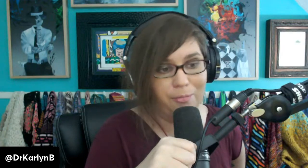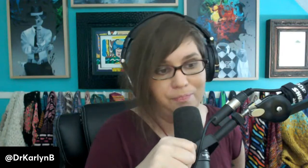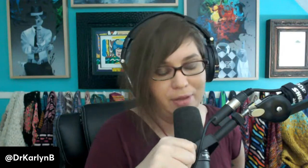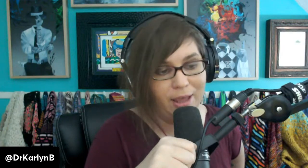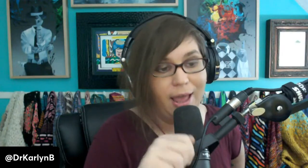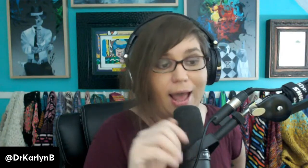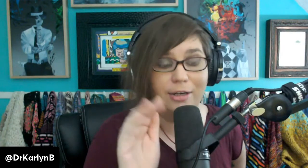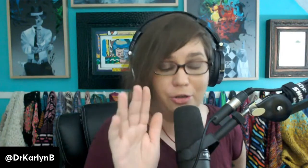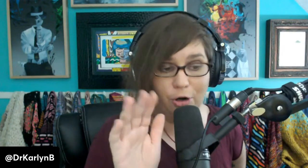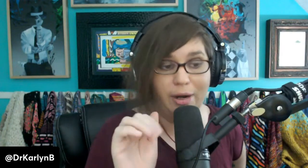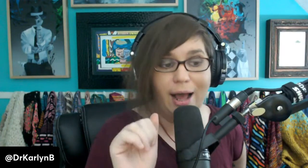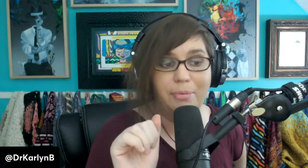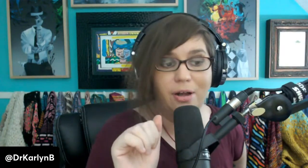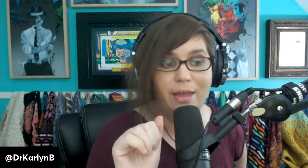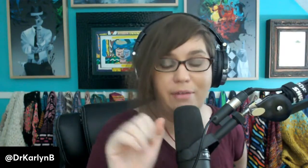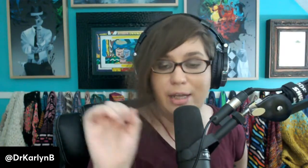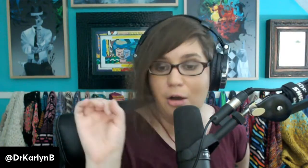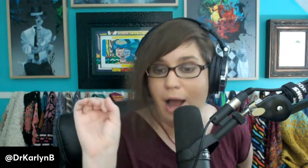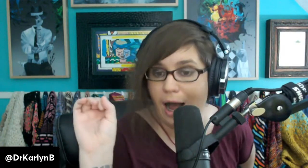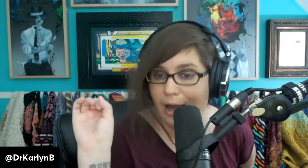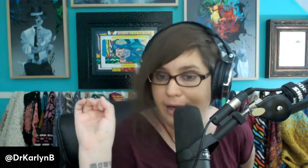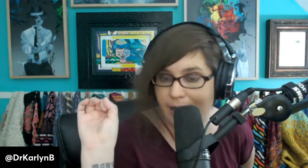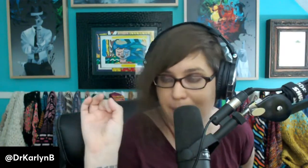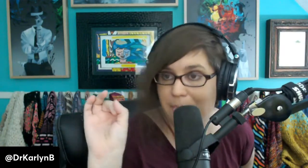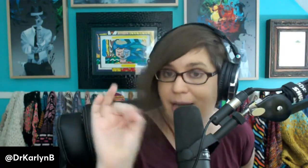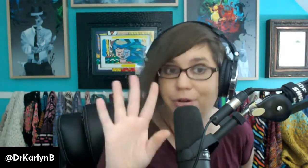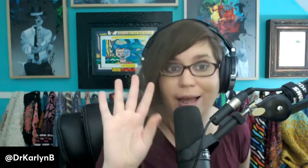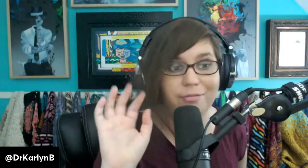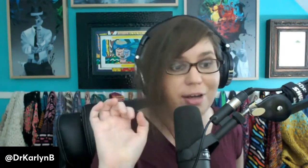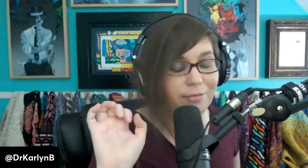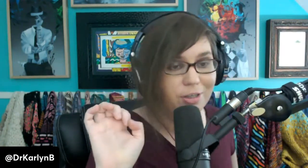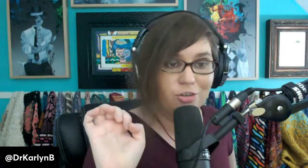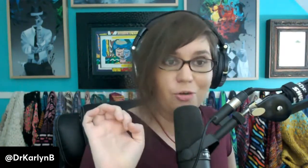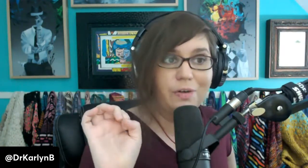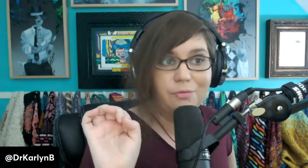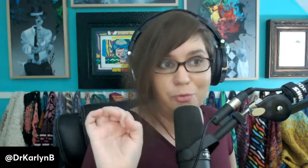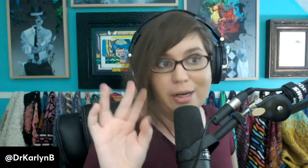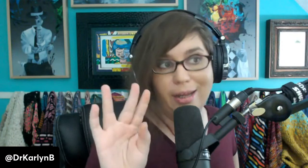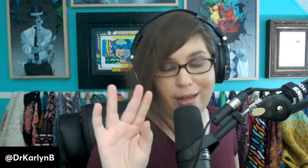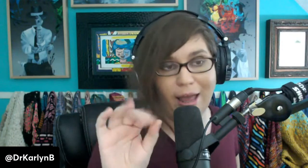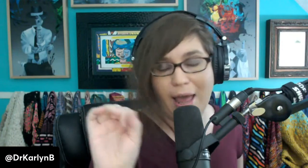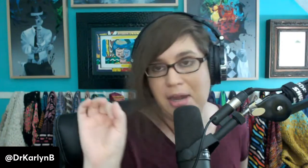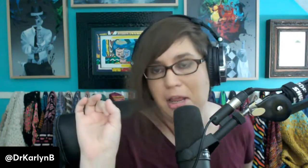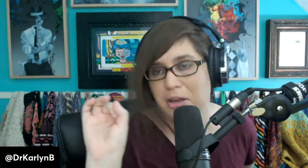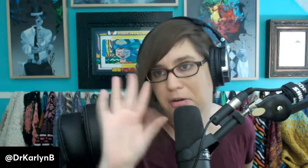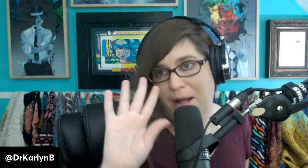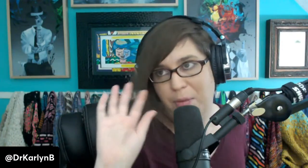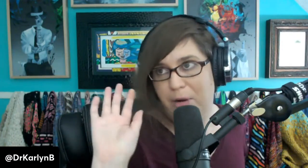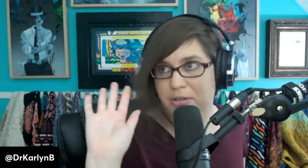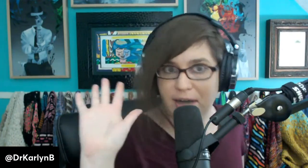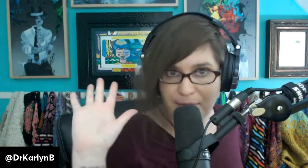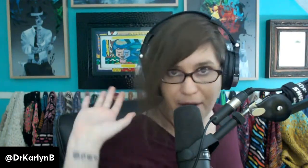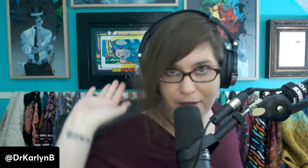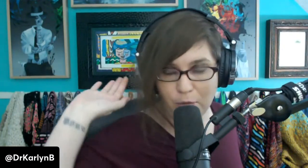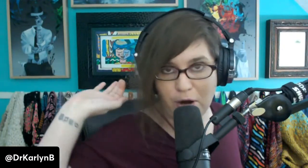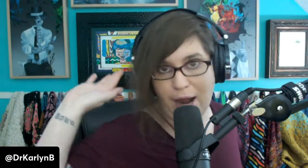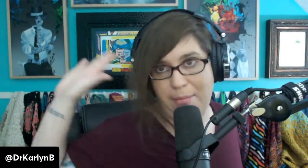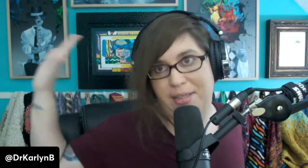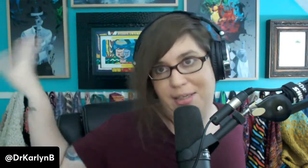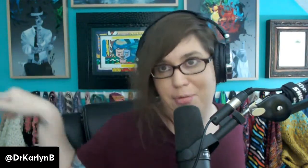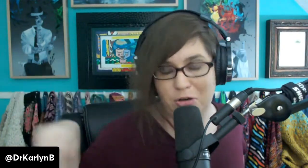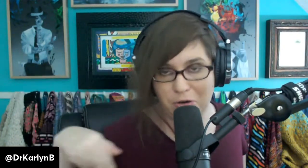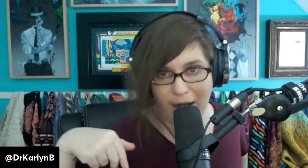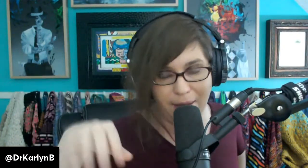out. And do you know what happened on that video? I got a metric F ton of conservative and you're not the person I thought you were.